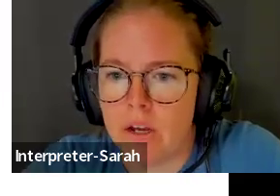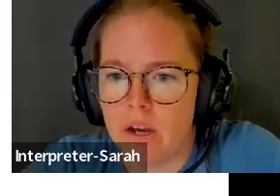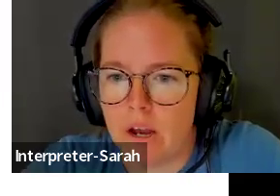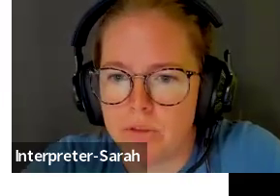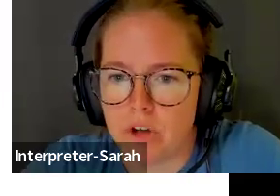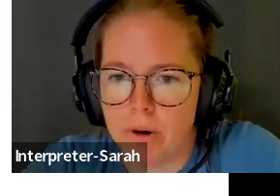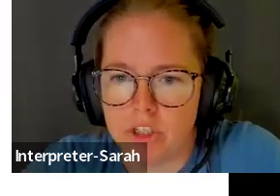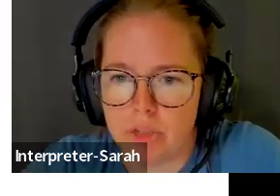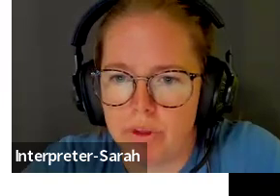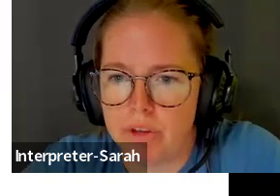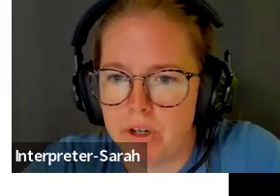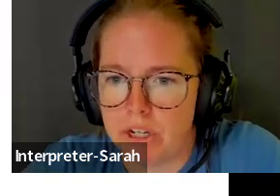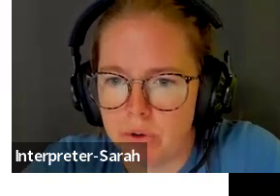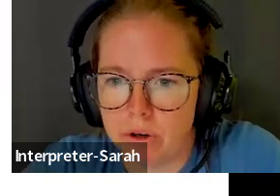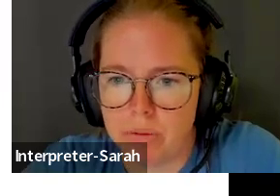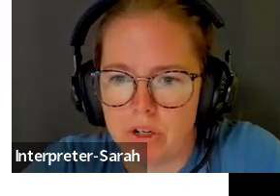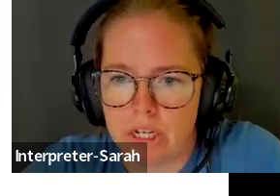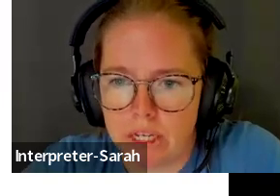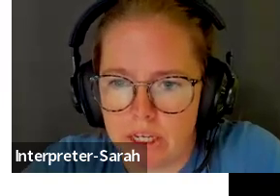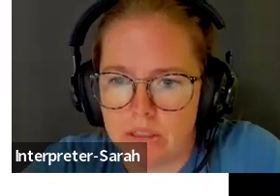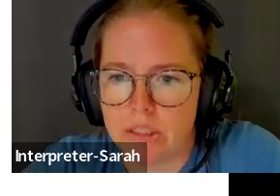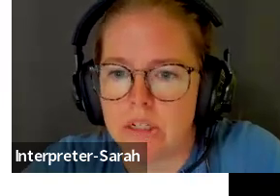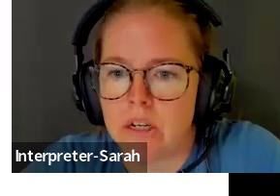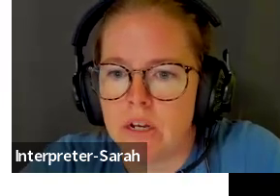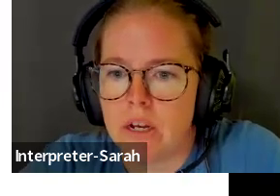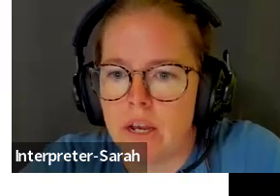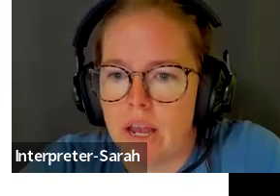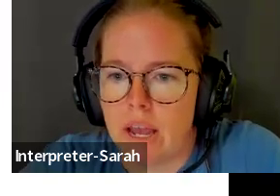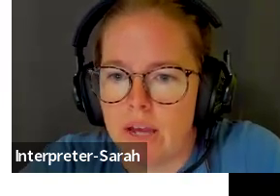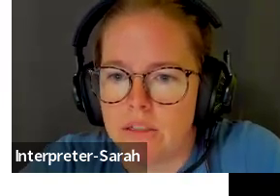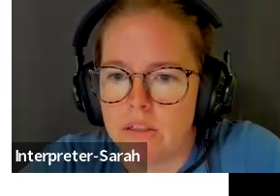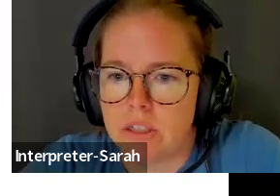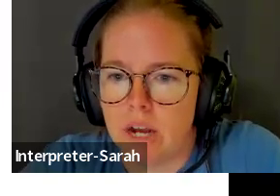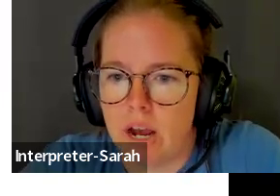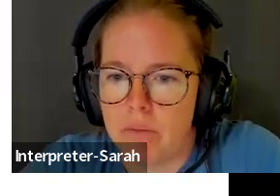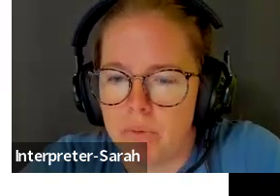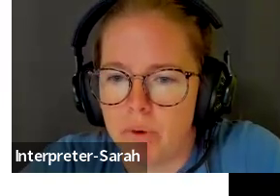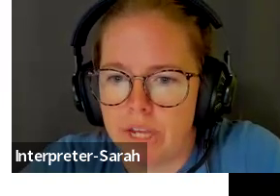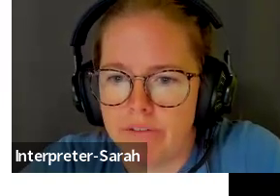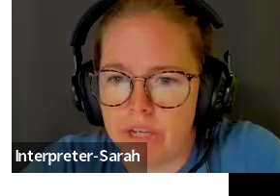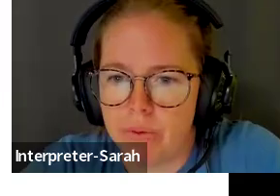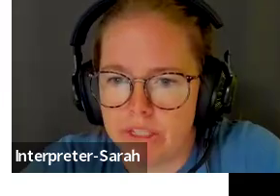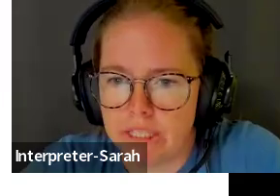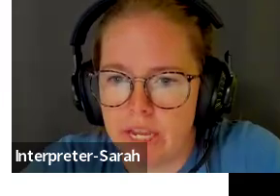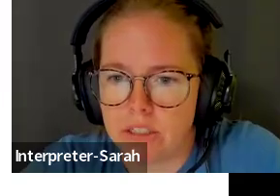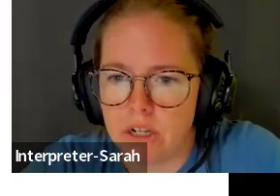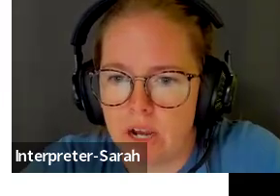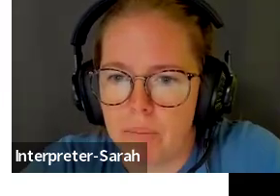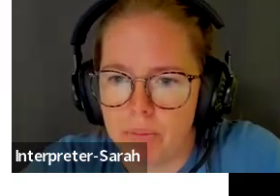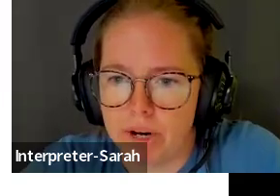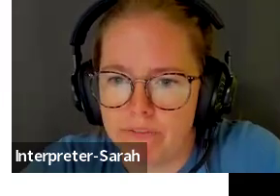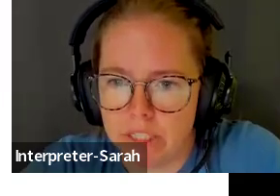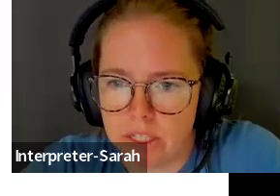area, strong partnership with Community North, Community East, and working heavily with the